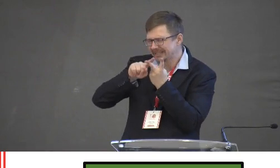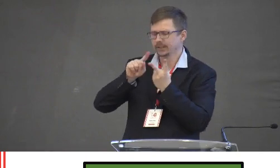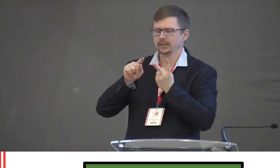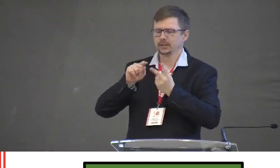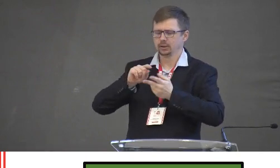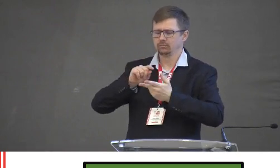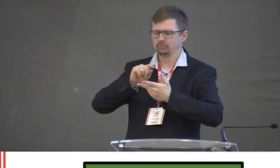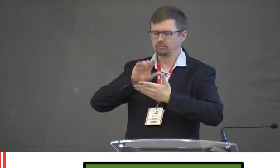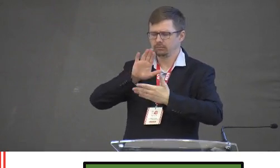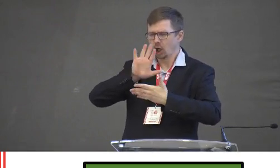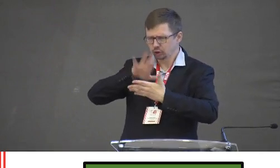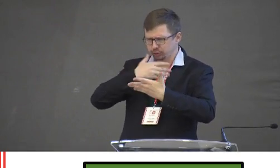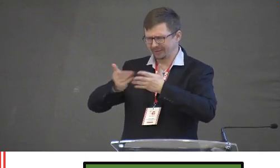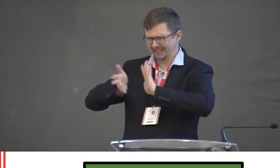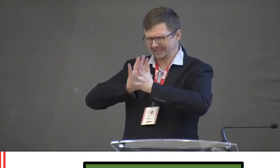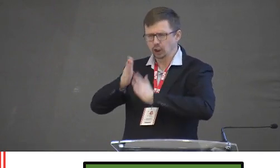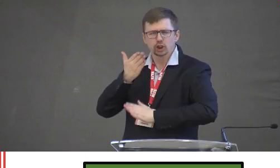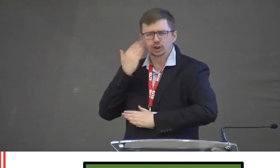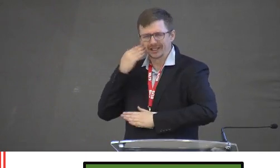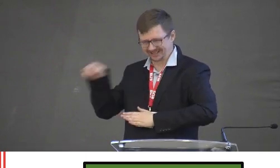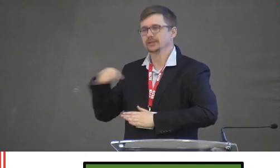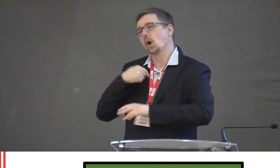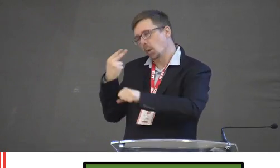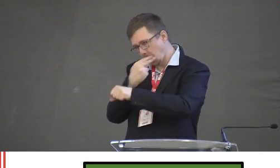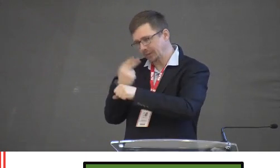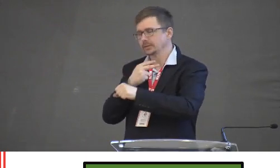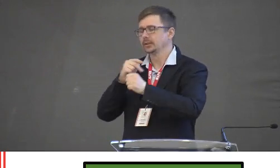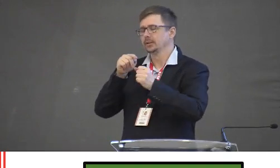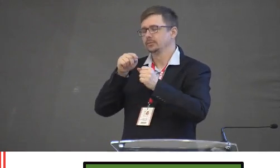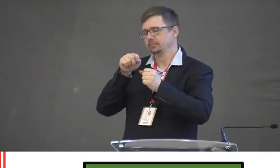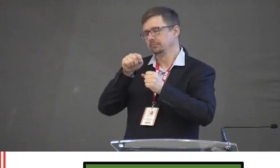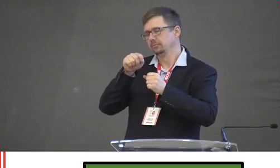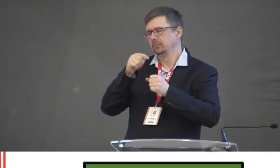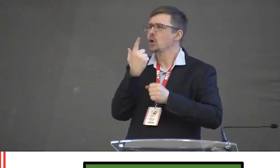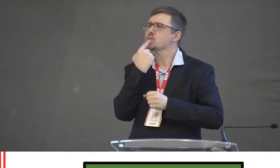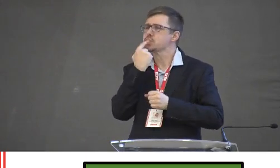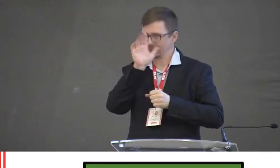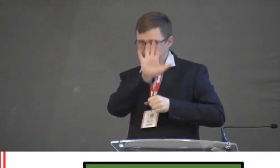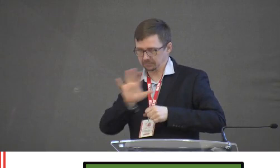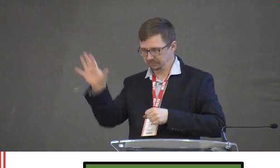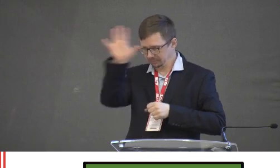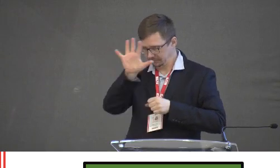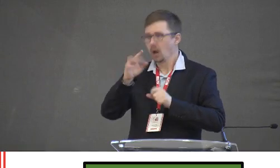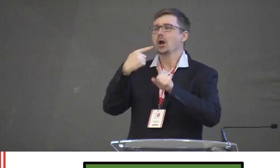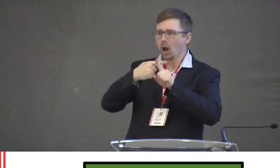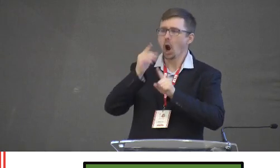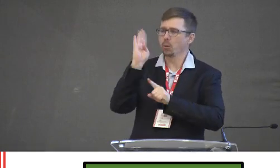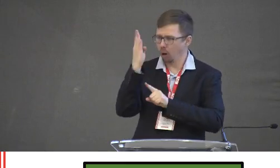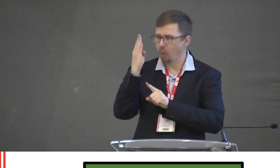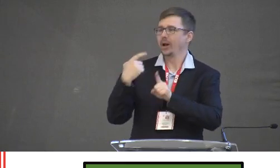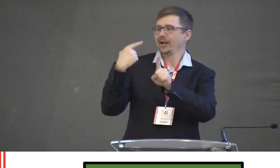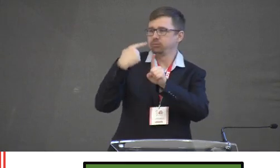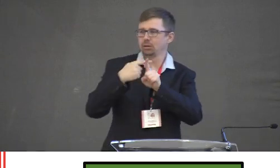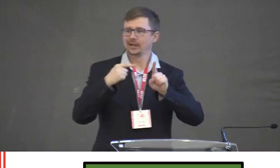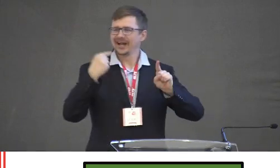So we've used the Swiss outcomes. We've used